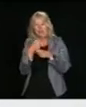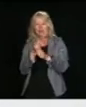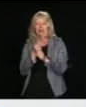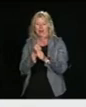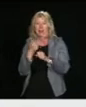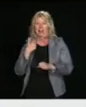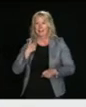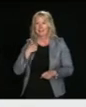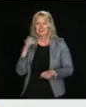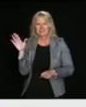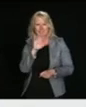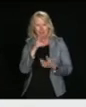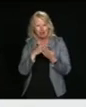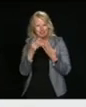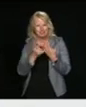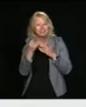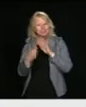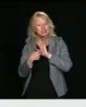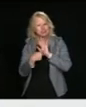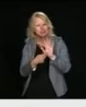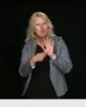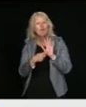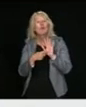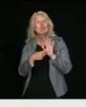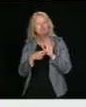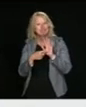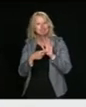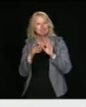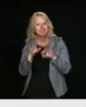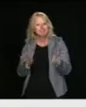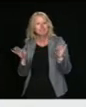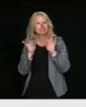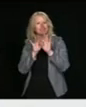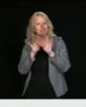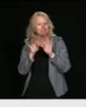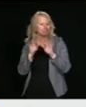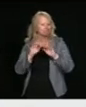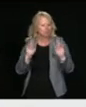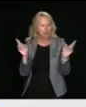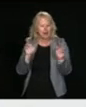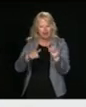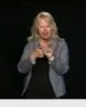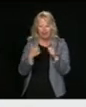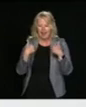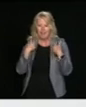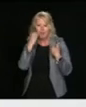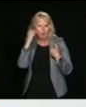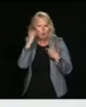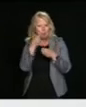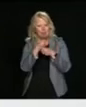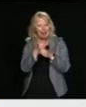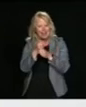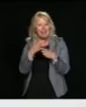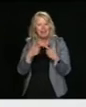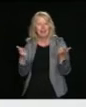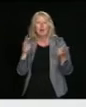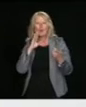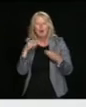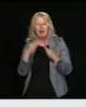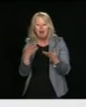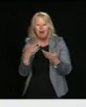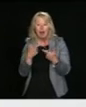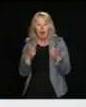the critical importance of securing domestic supply of vital, life-saving equipment to fight